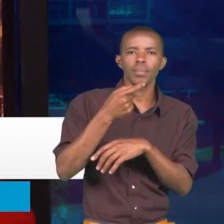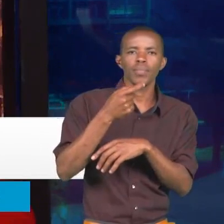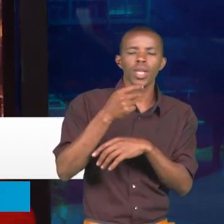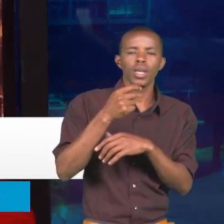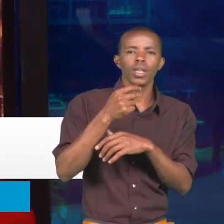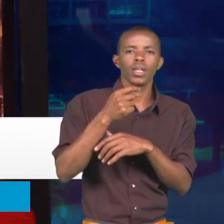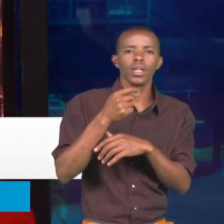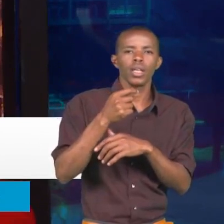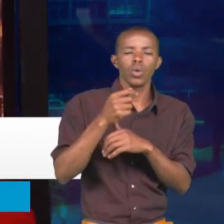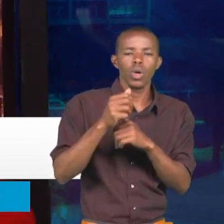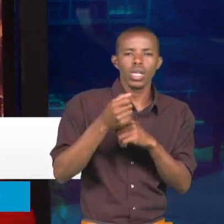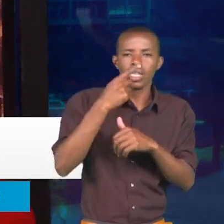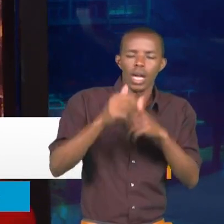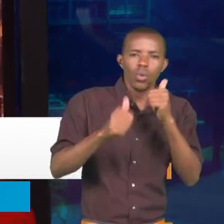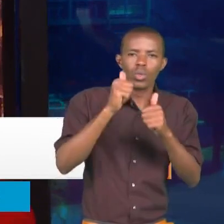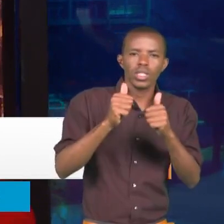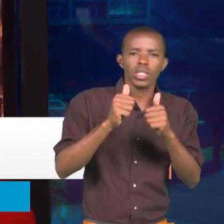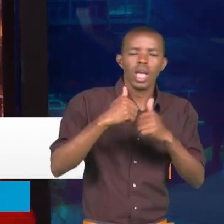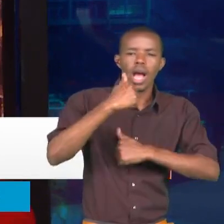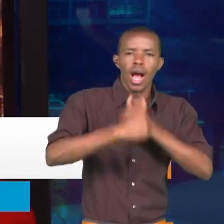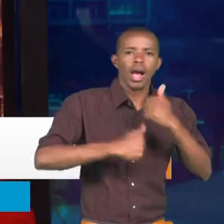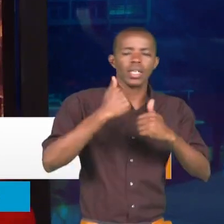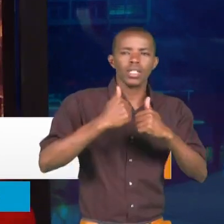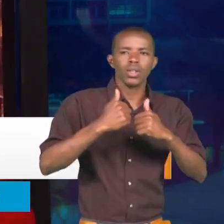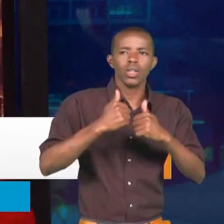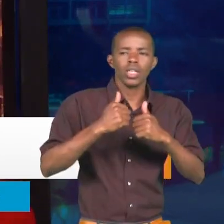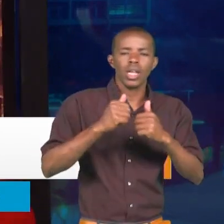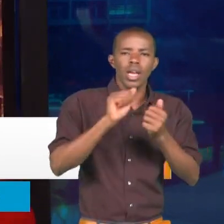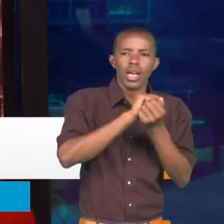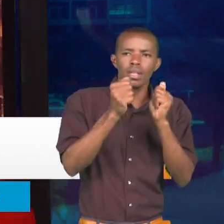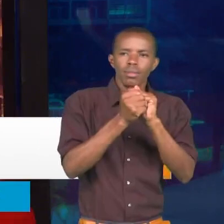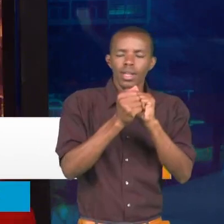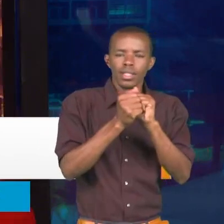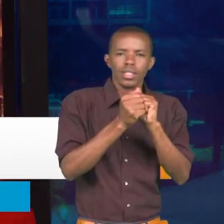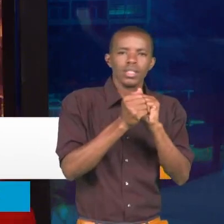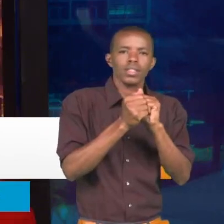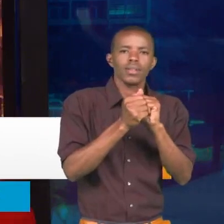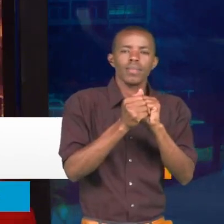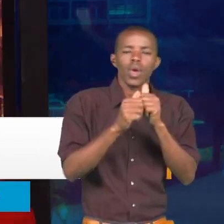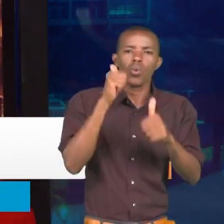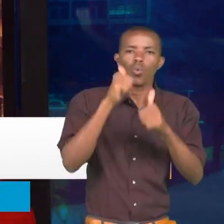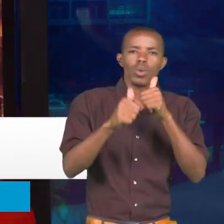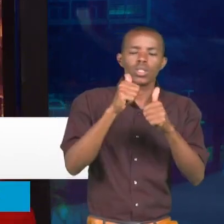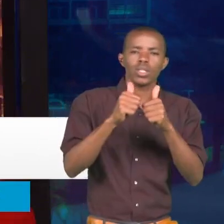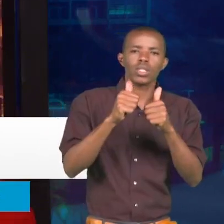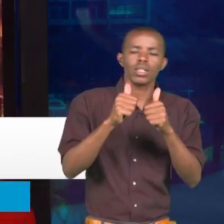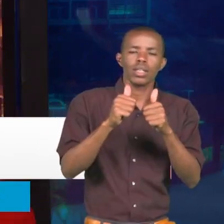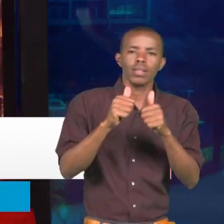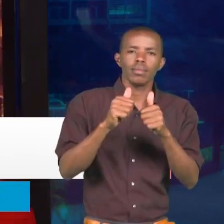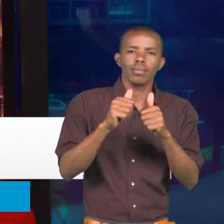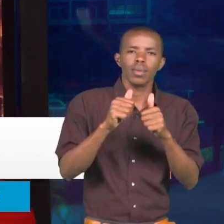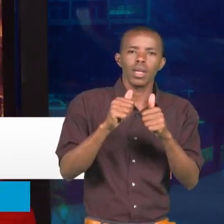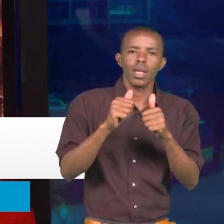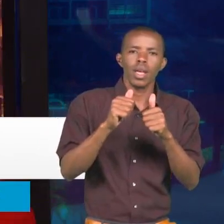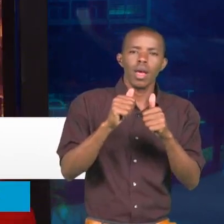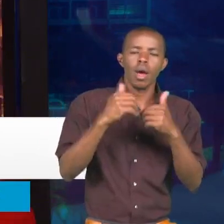are drugs which are act on an enzyme called reverse transcriptase, which are, that enzyme is the one